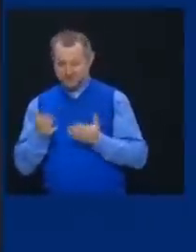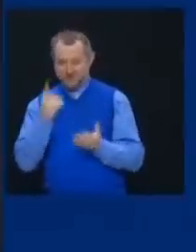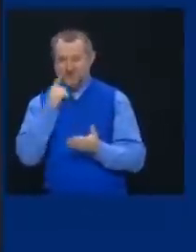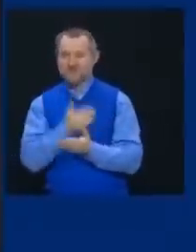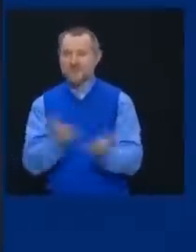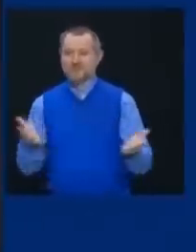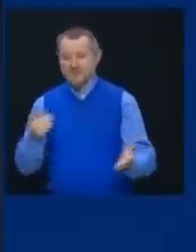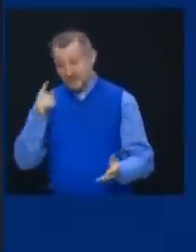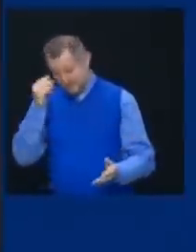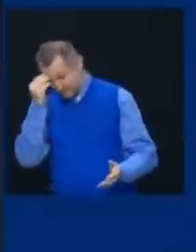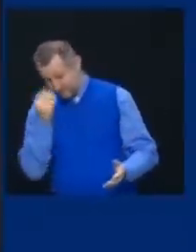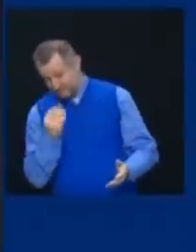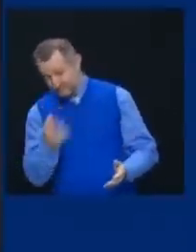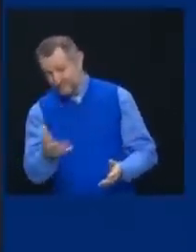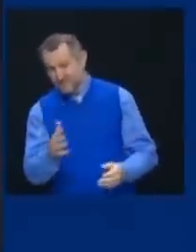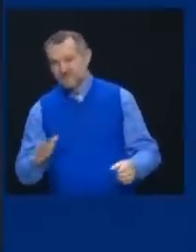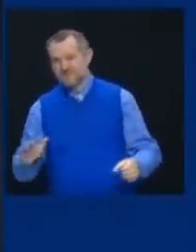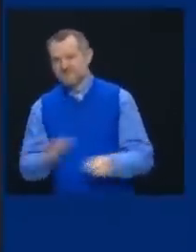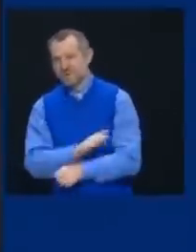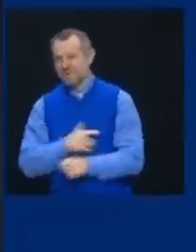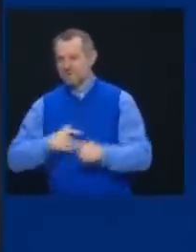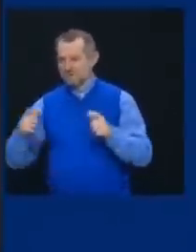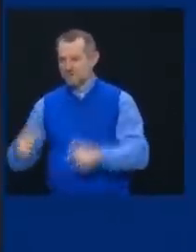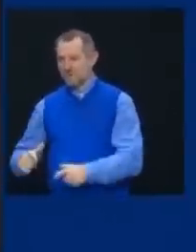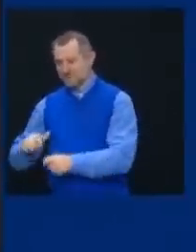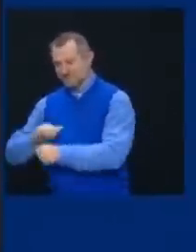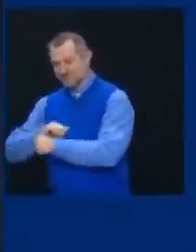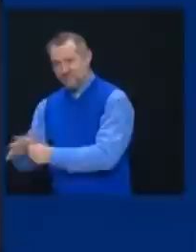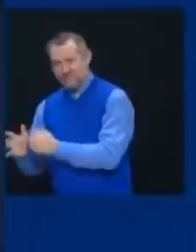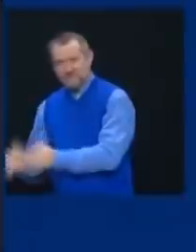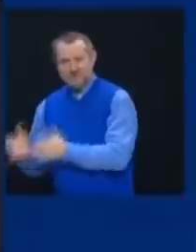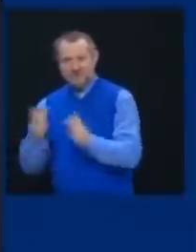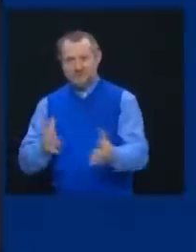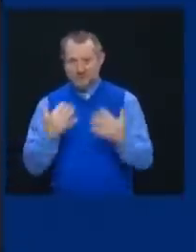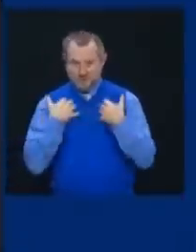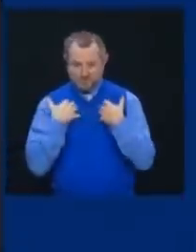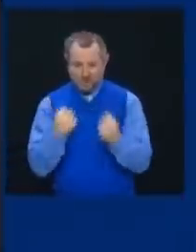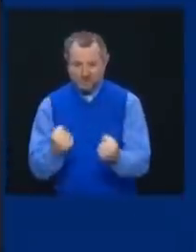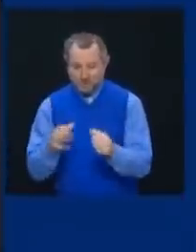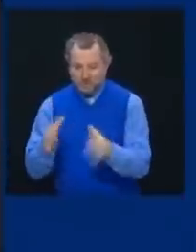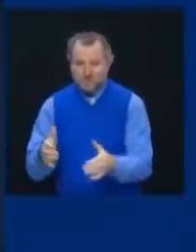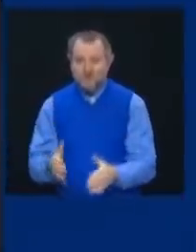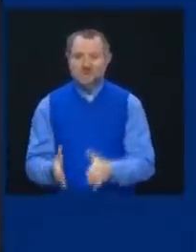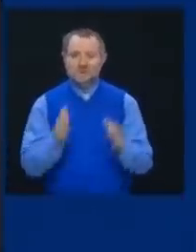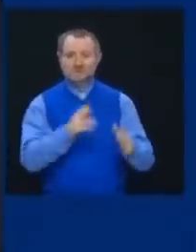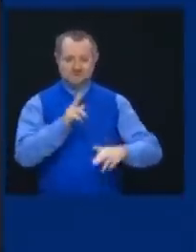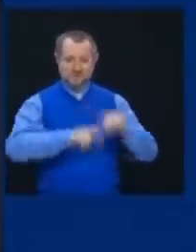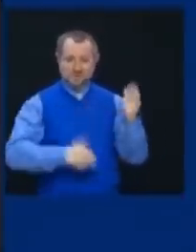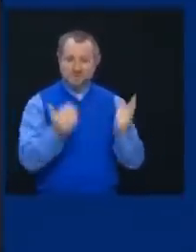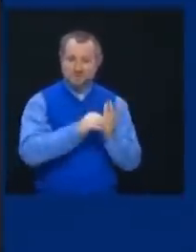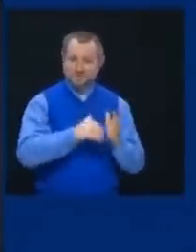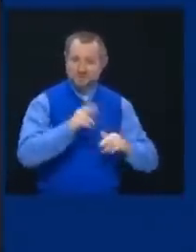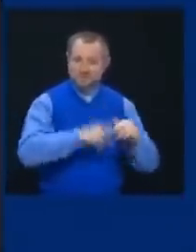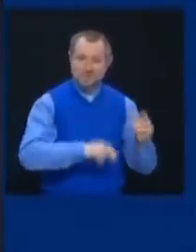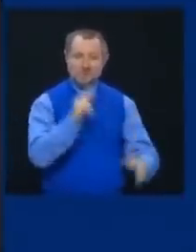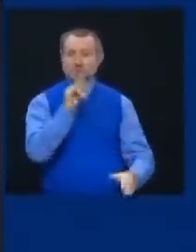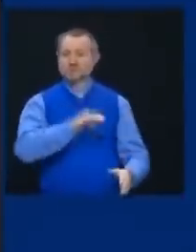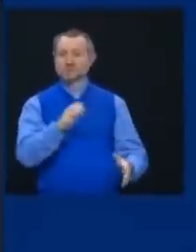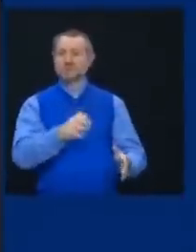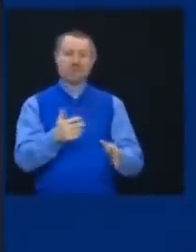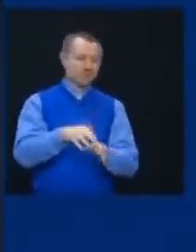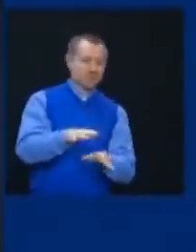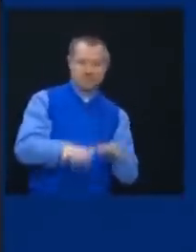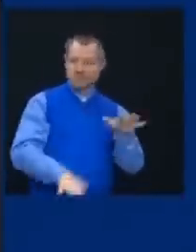we have a full plate. We have COVID. We have recovery. We have rebuilding. We have a teetering New York City. We